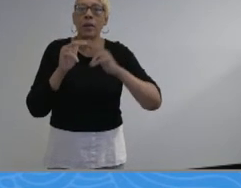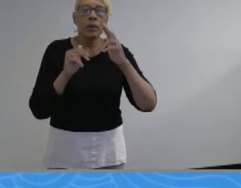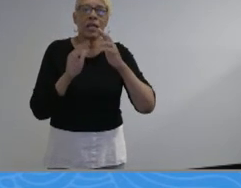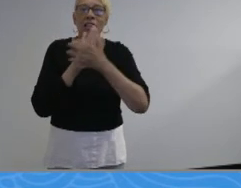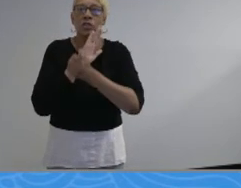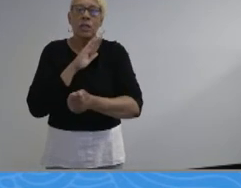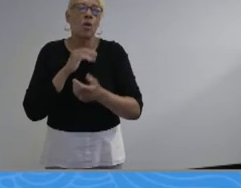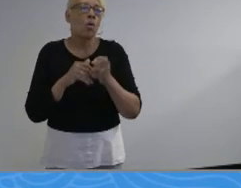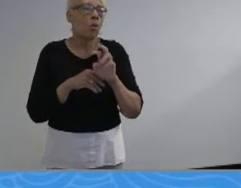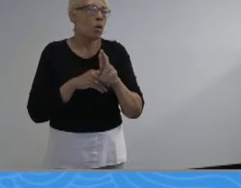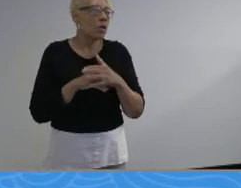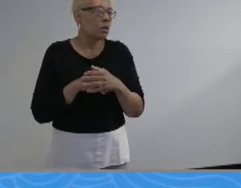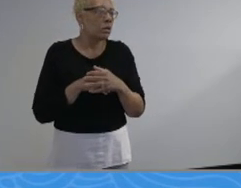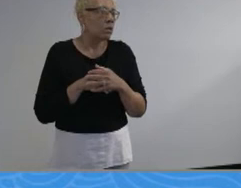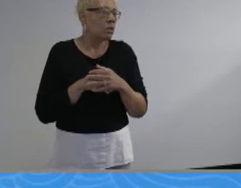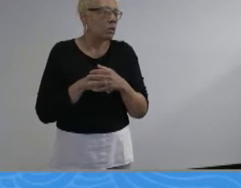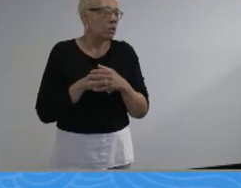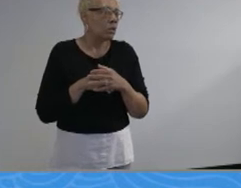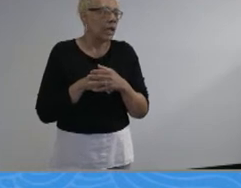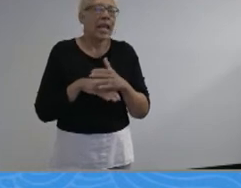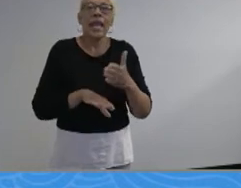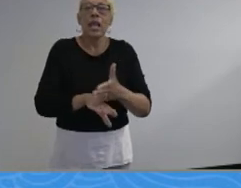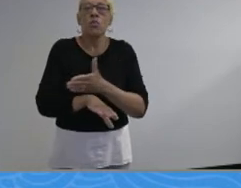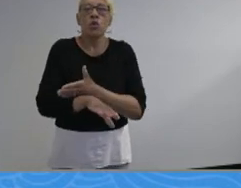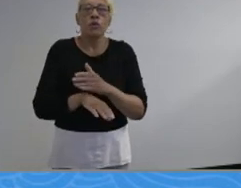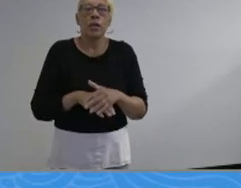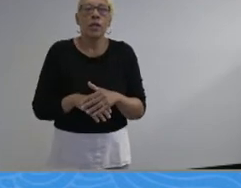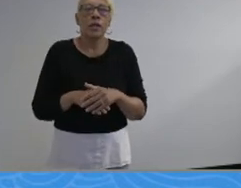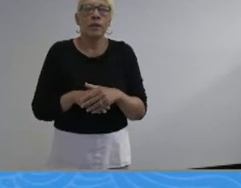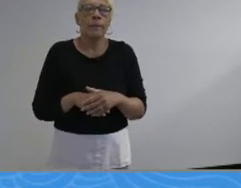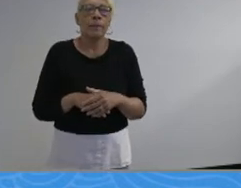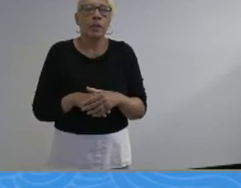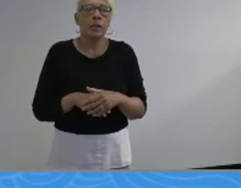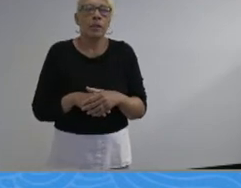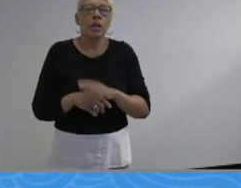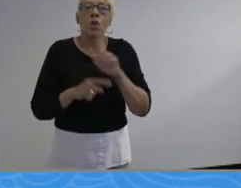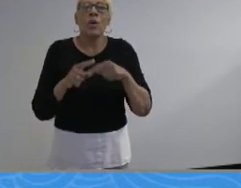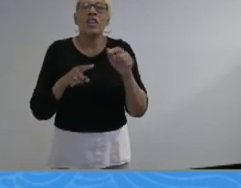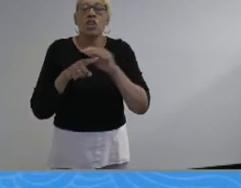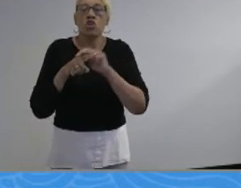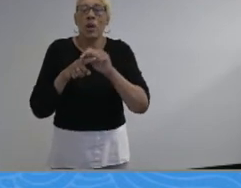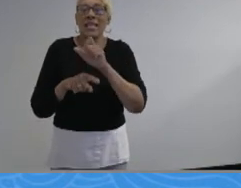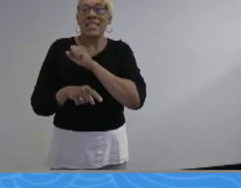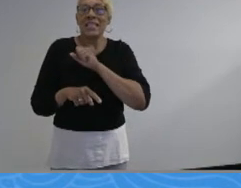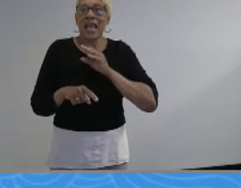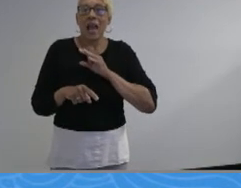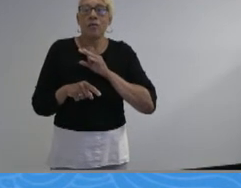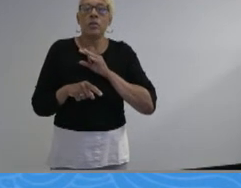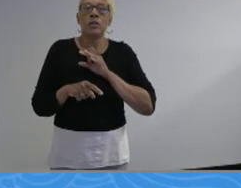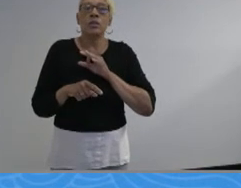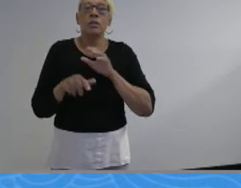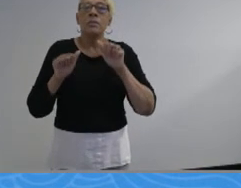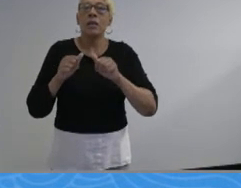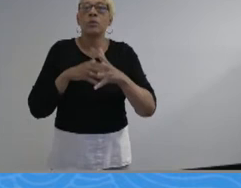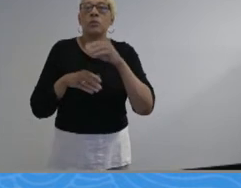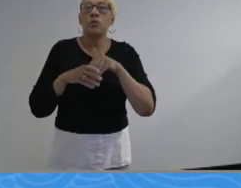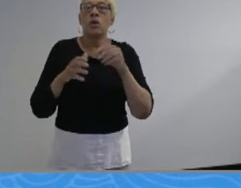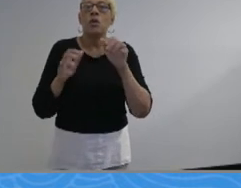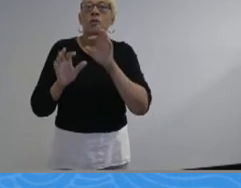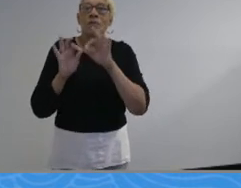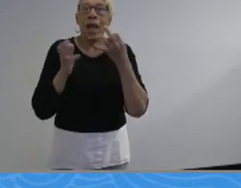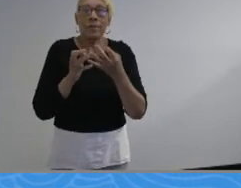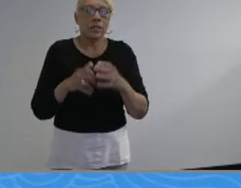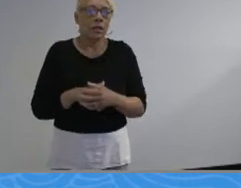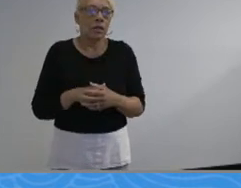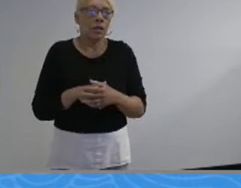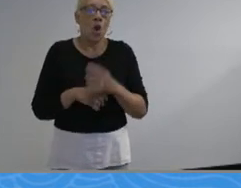skill or improving when it comes to training staff to engage families. One thing that